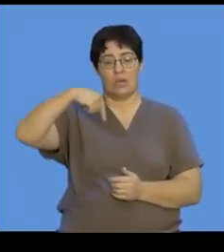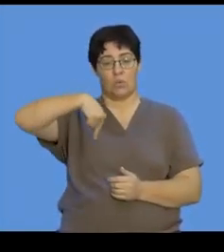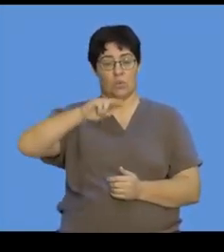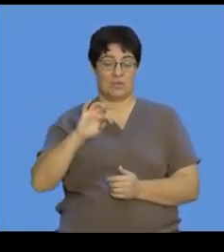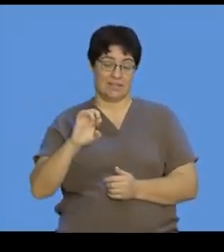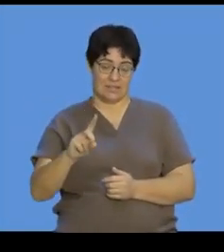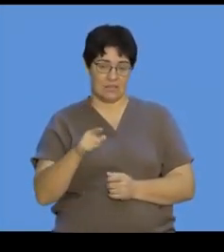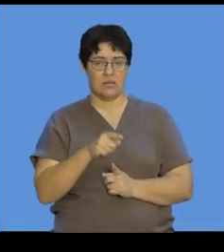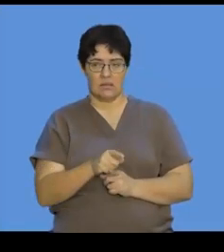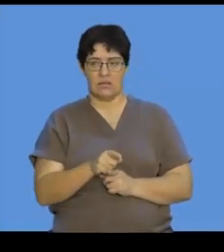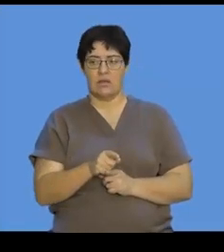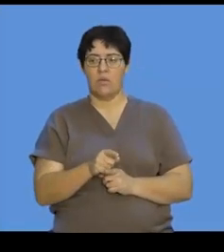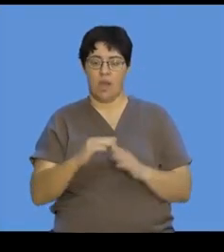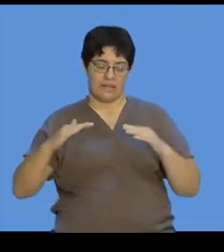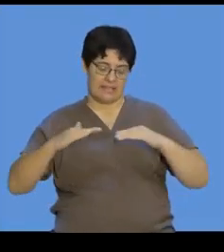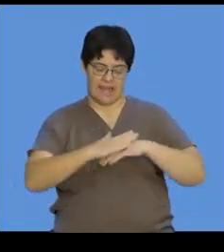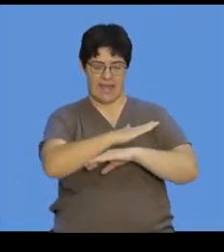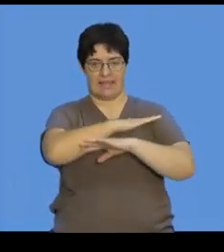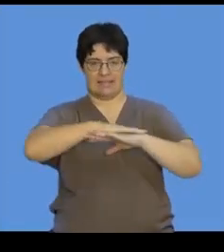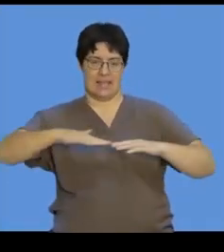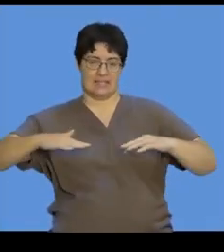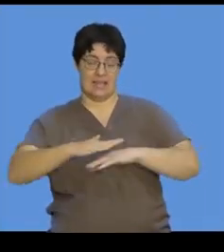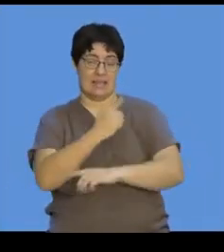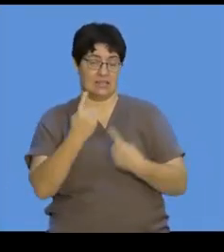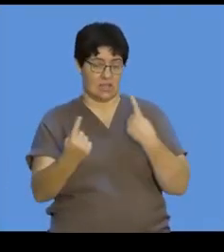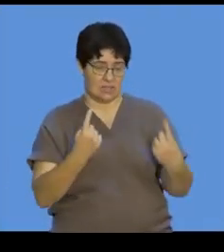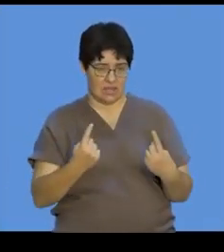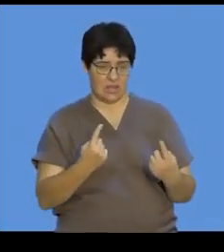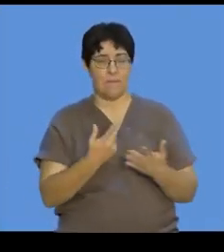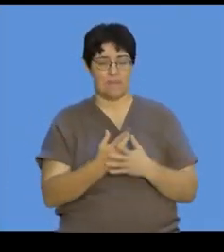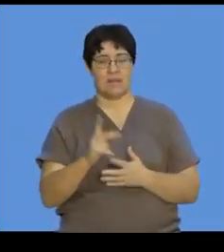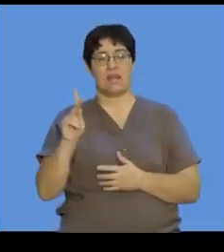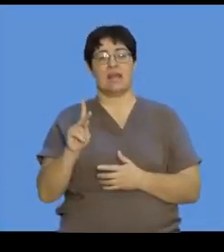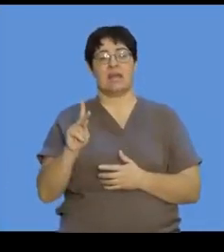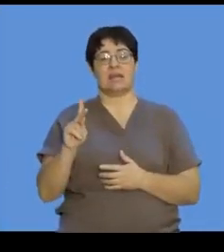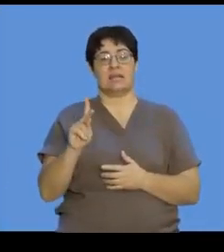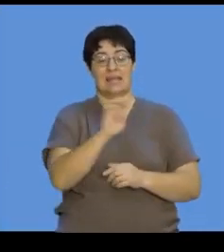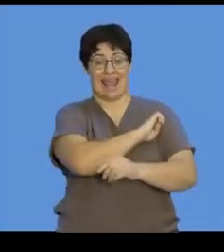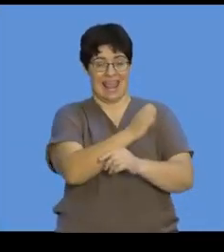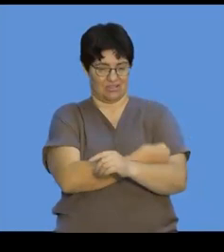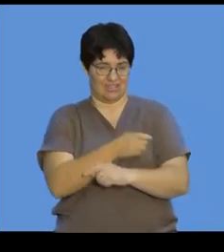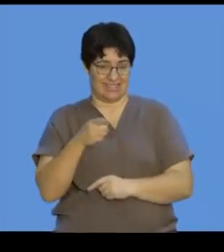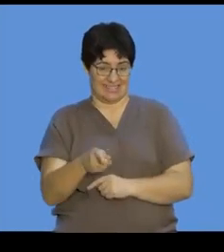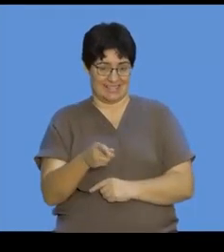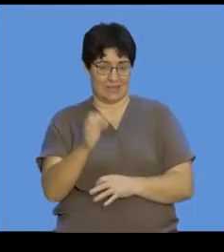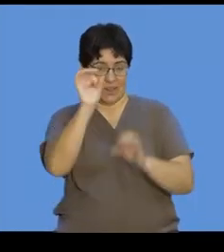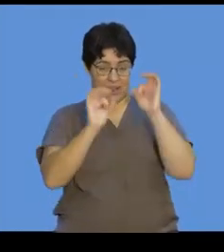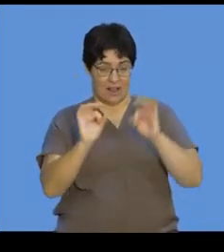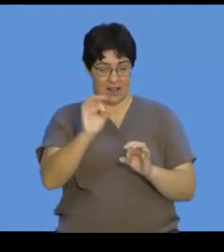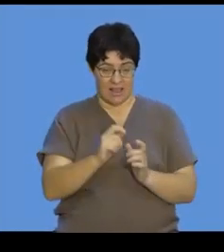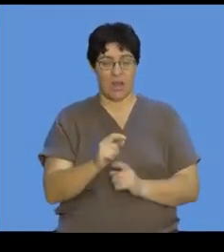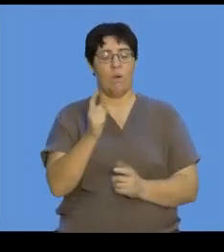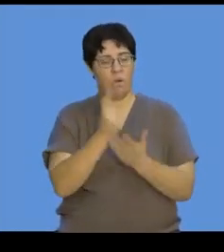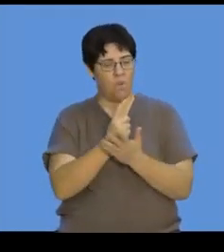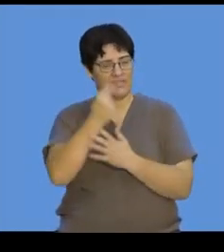particles sliding past each other, this relates to the kinetic energy of the particles. So always think about the